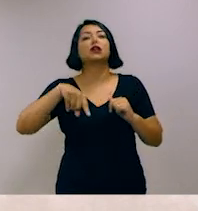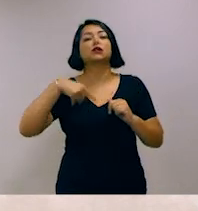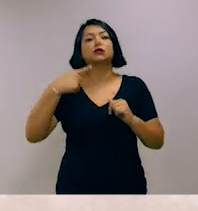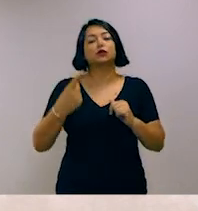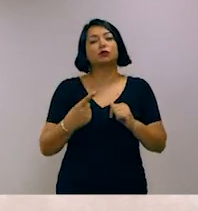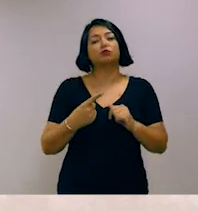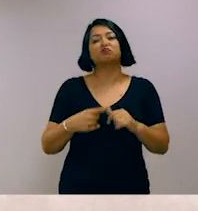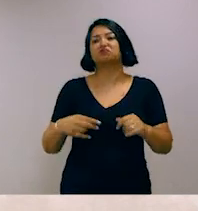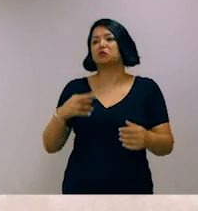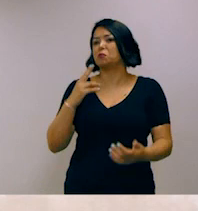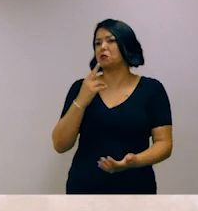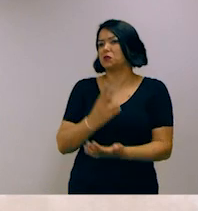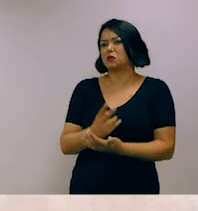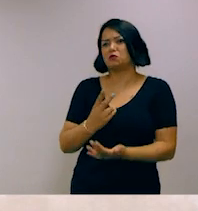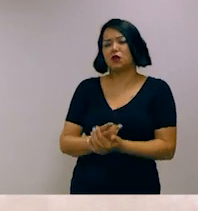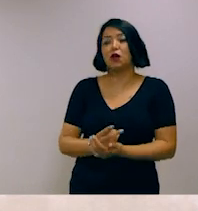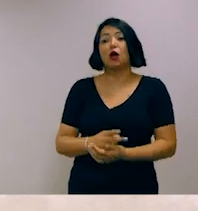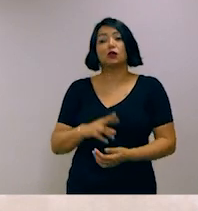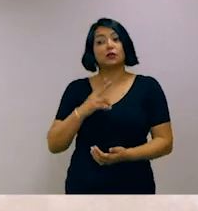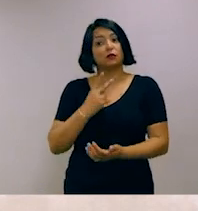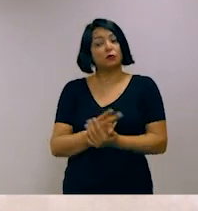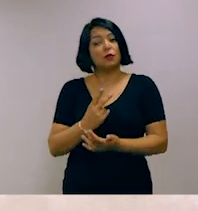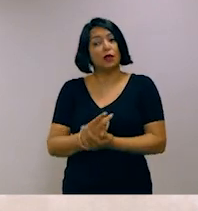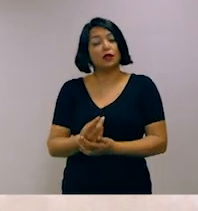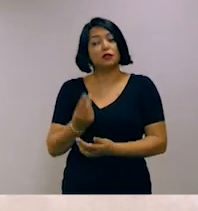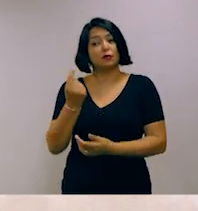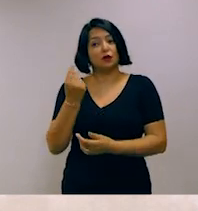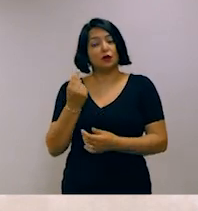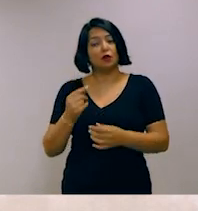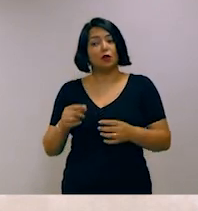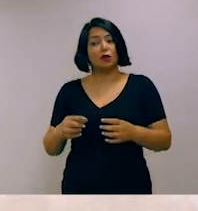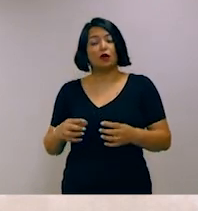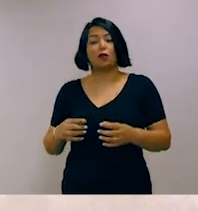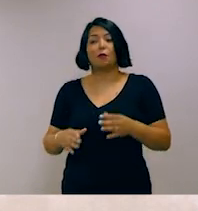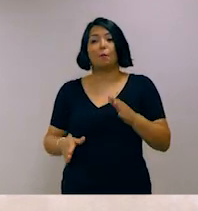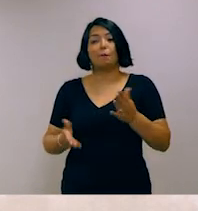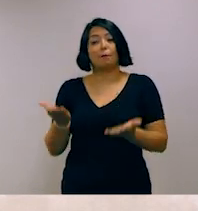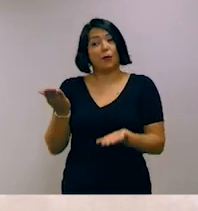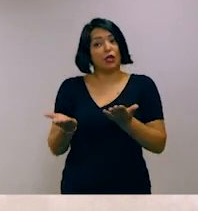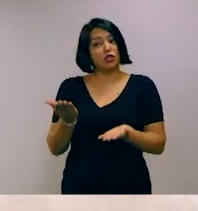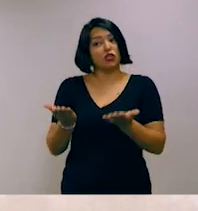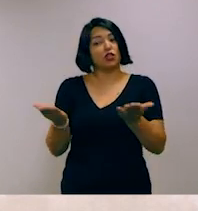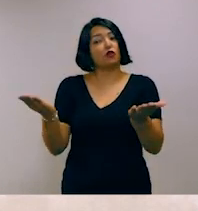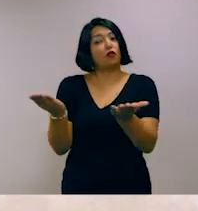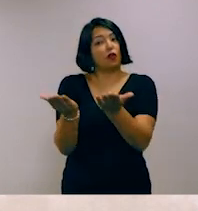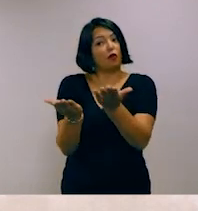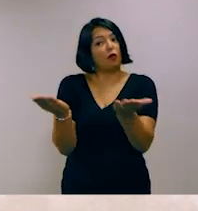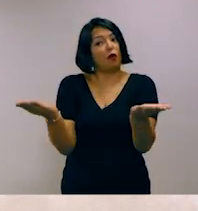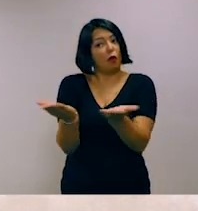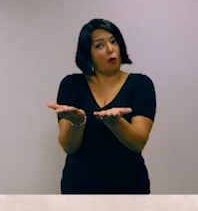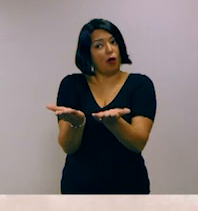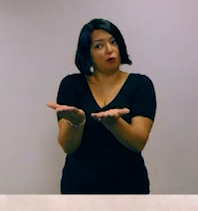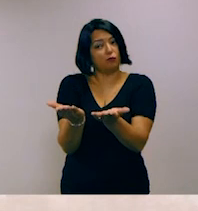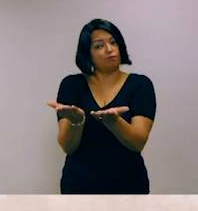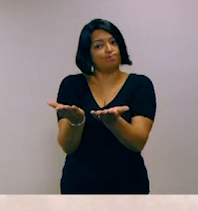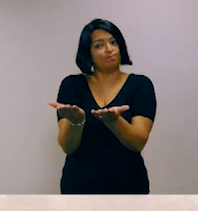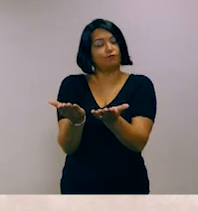unit, and we work with the median, not the average, to have a